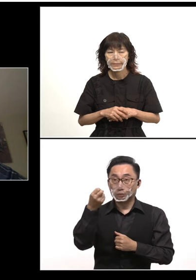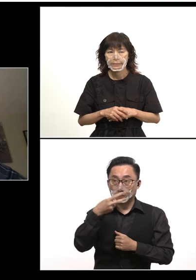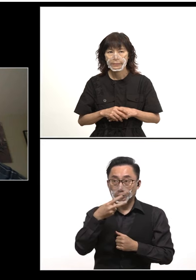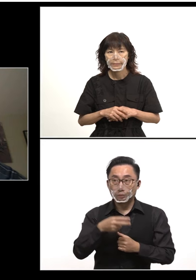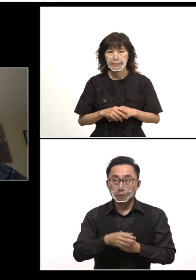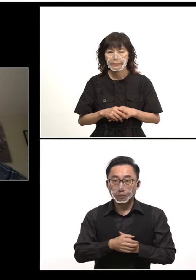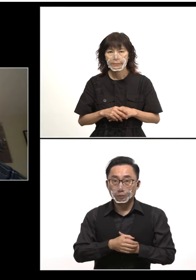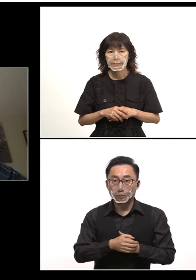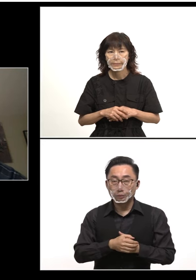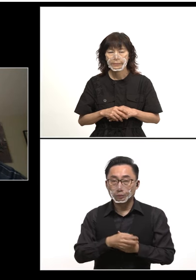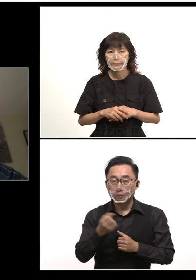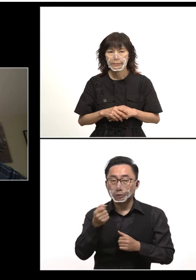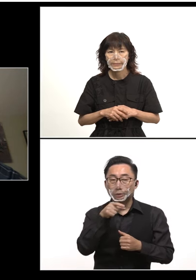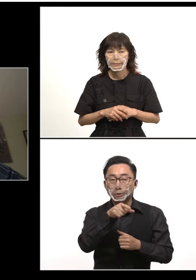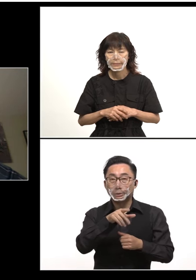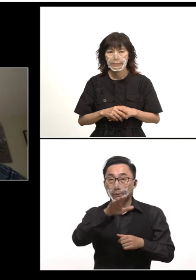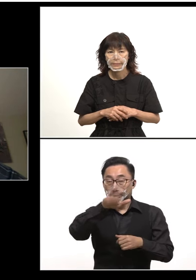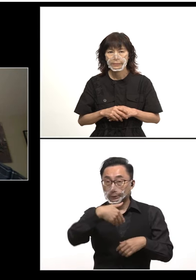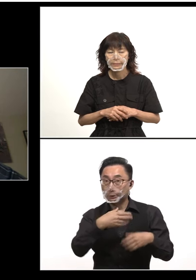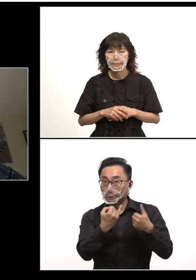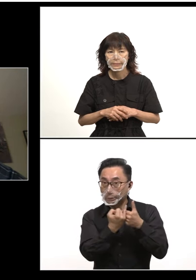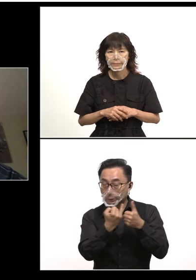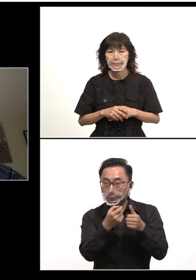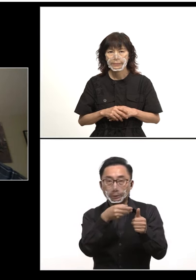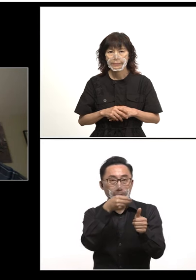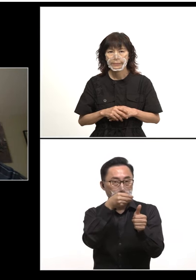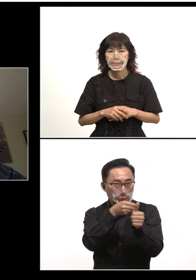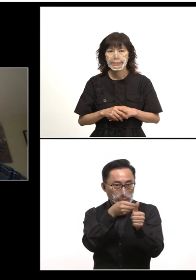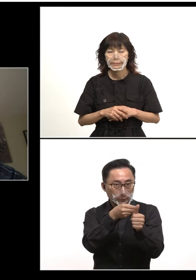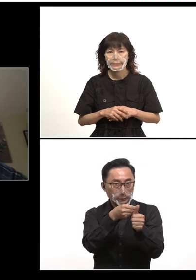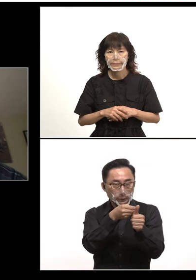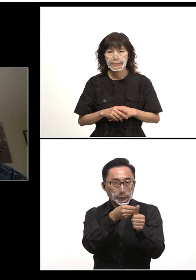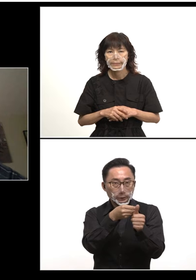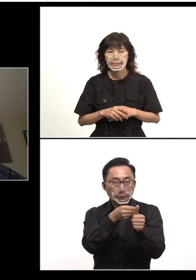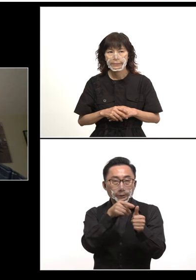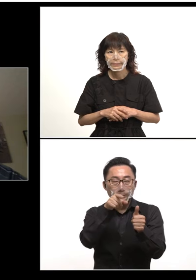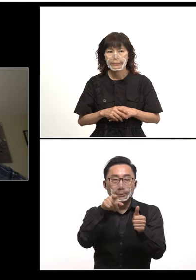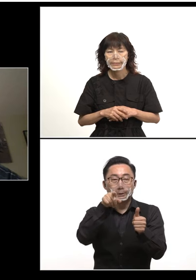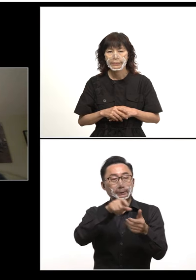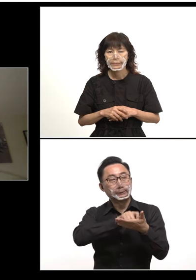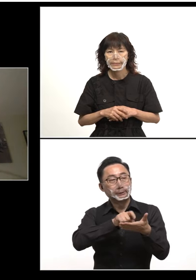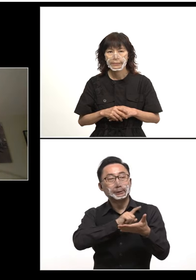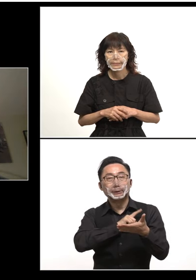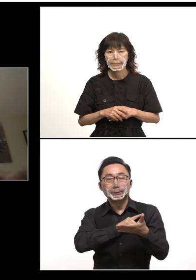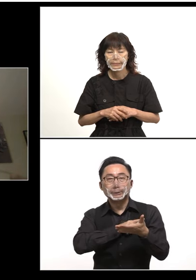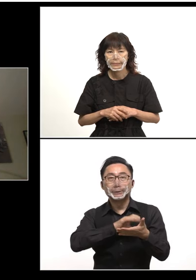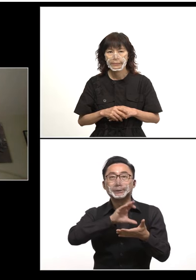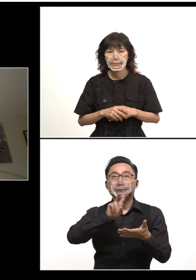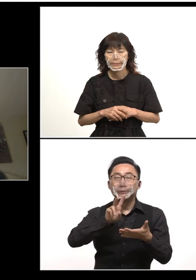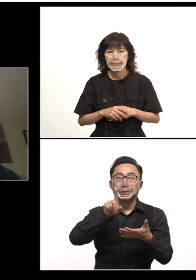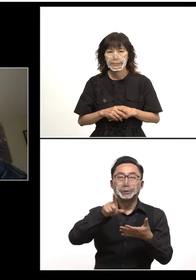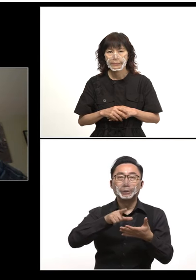training in creating CVs and how to interview. So we sort of have quite a